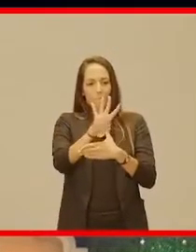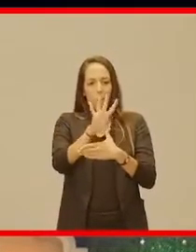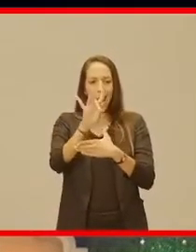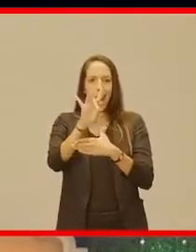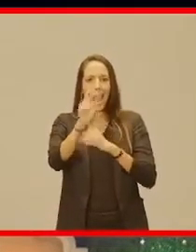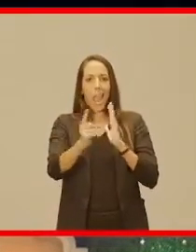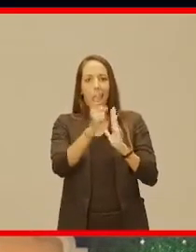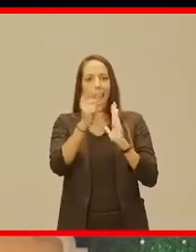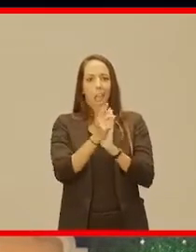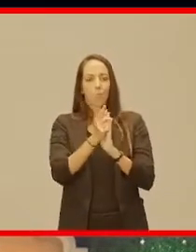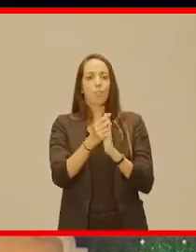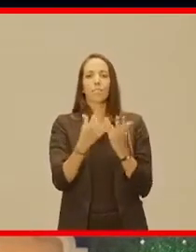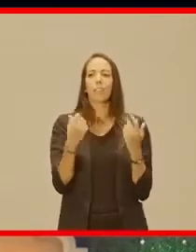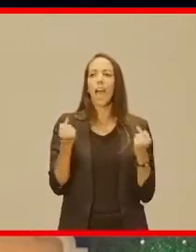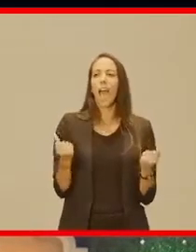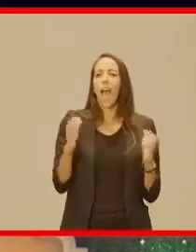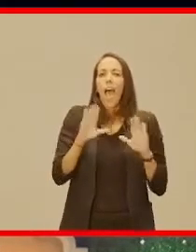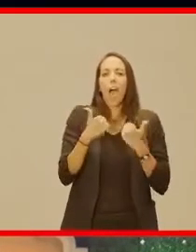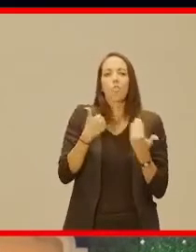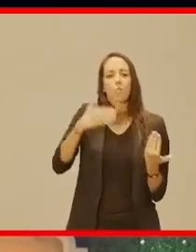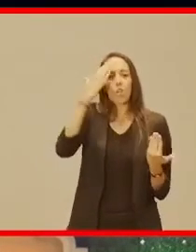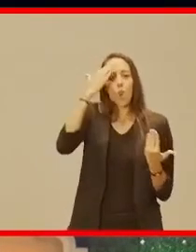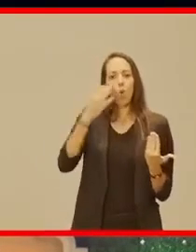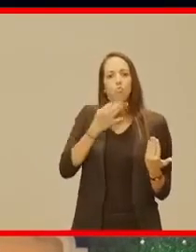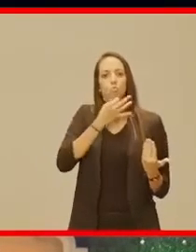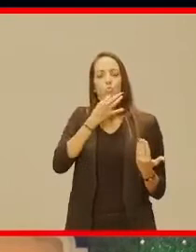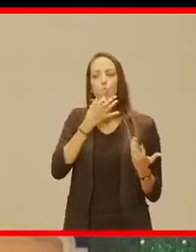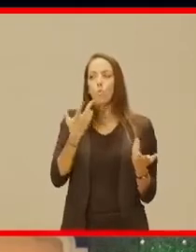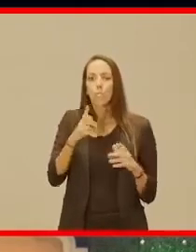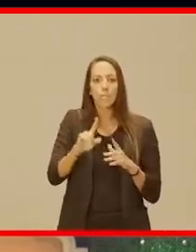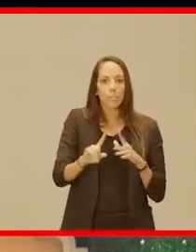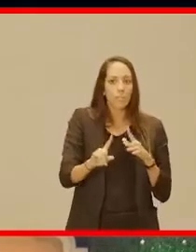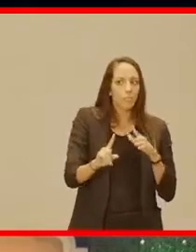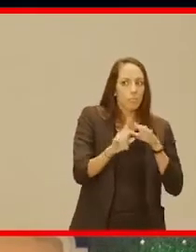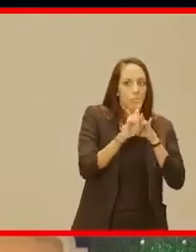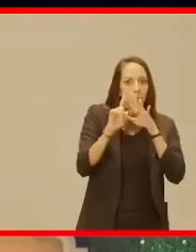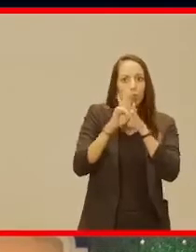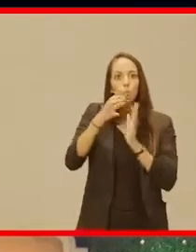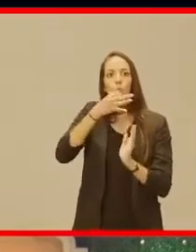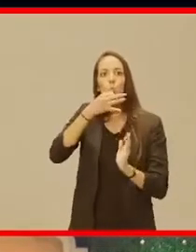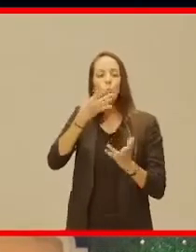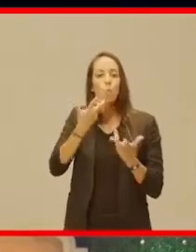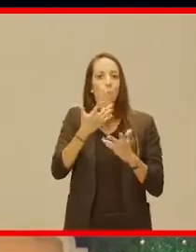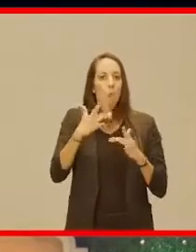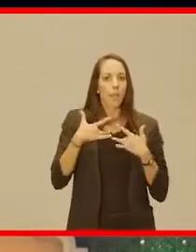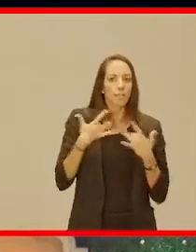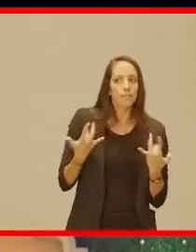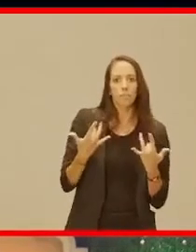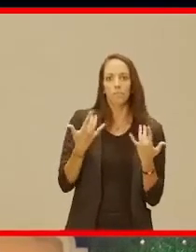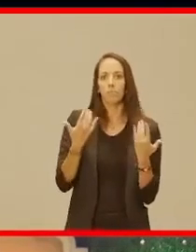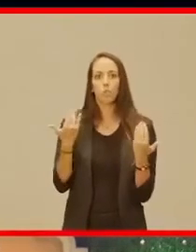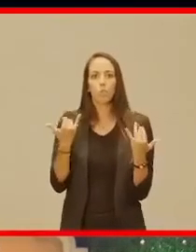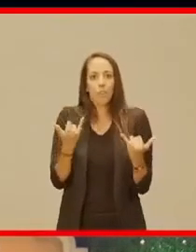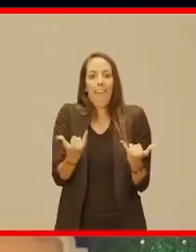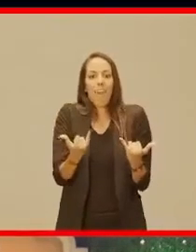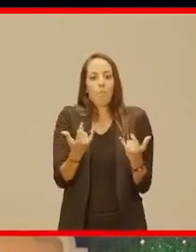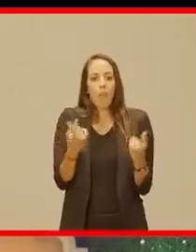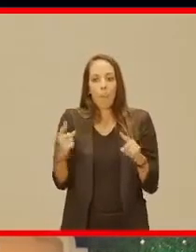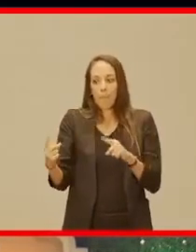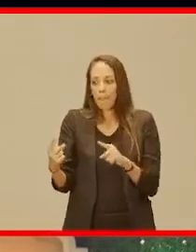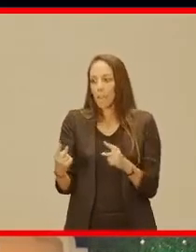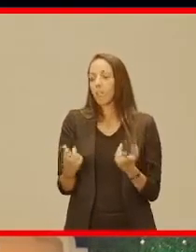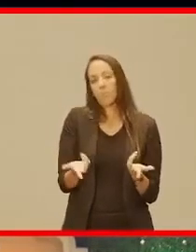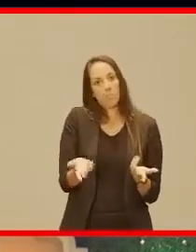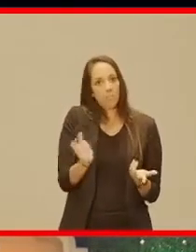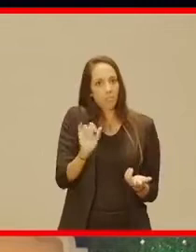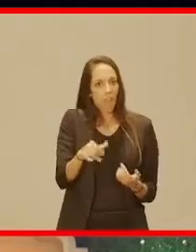what's coming up and what we should focus on to kind of get a head start on it? That's a great question. Yeah, it really is.